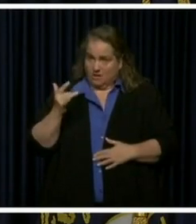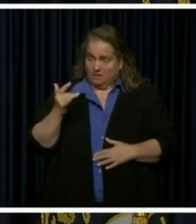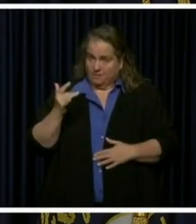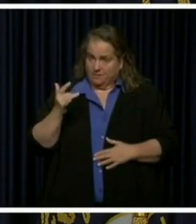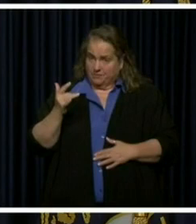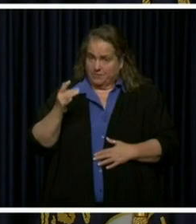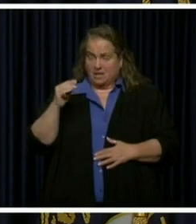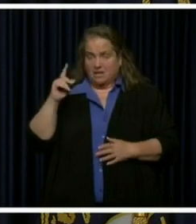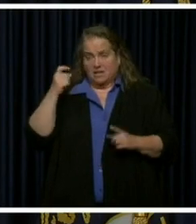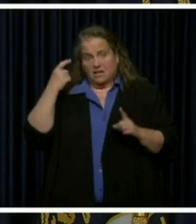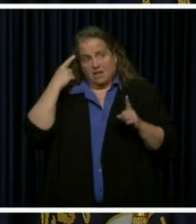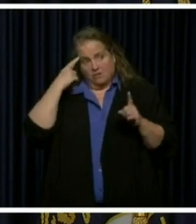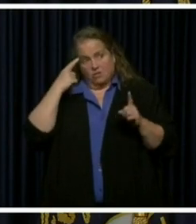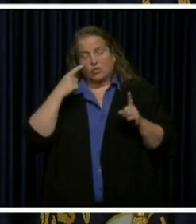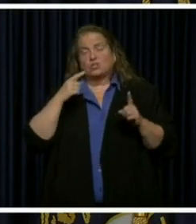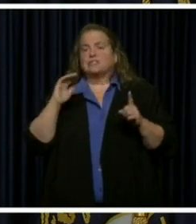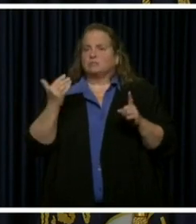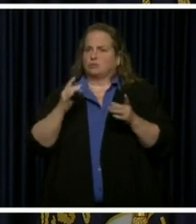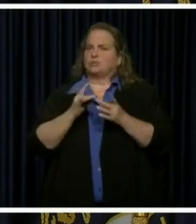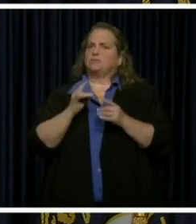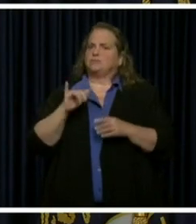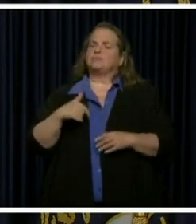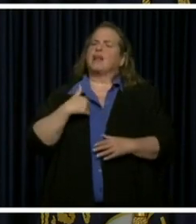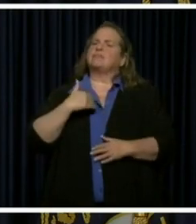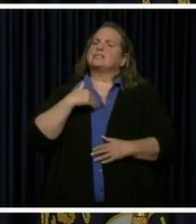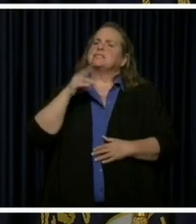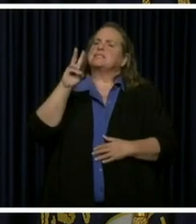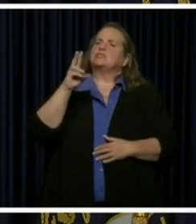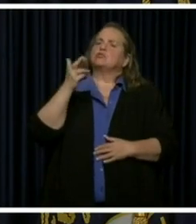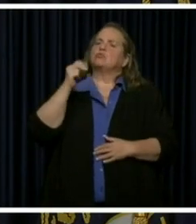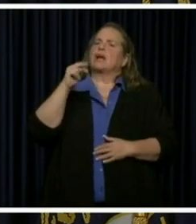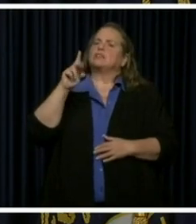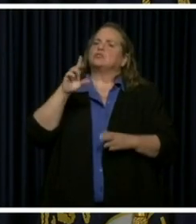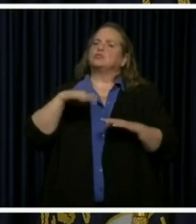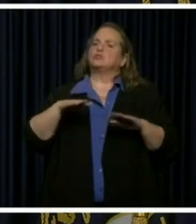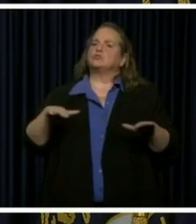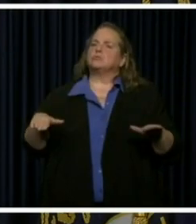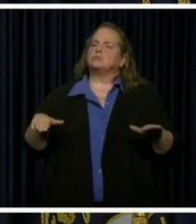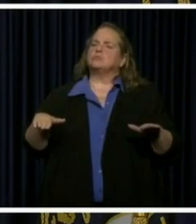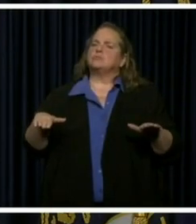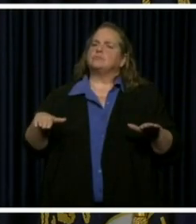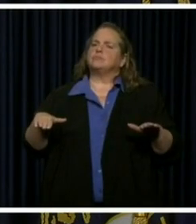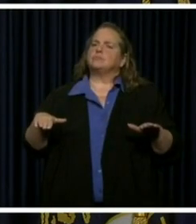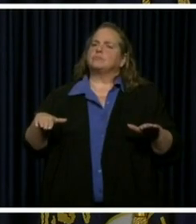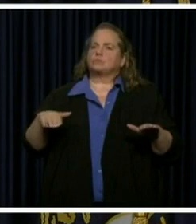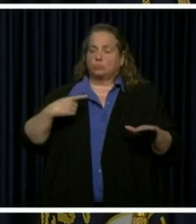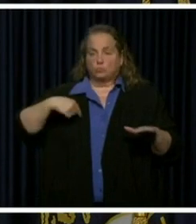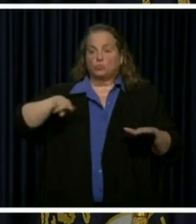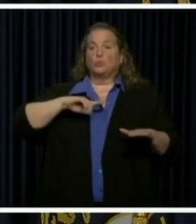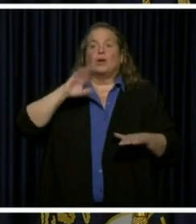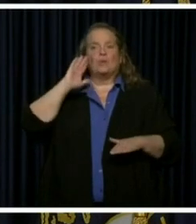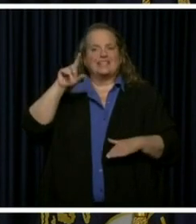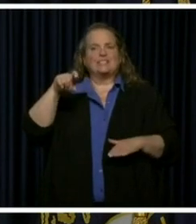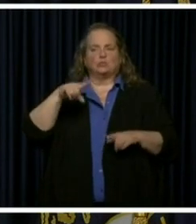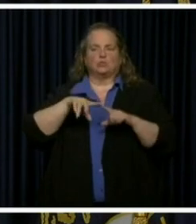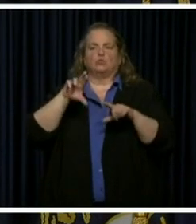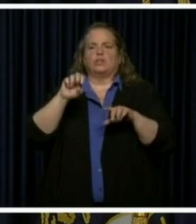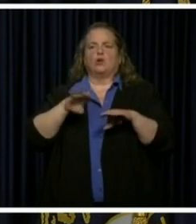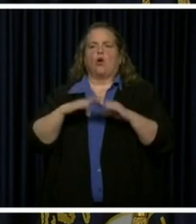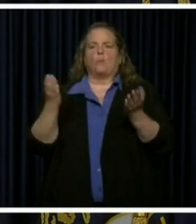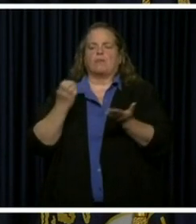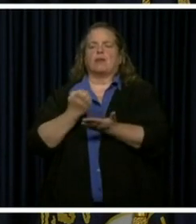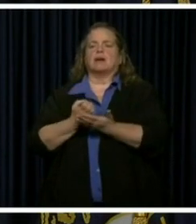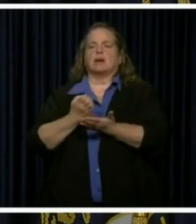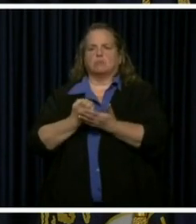and Governor Beshear alluded to this, I have 6 grandchildren. We're going to need to reopen the economy.